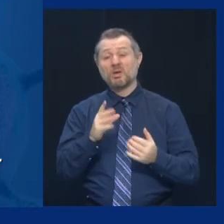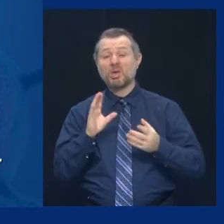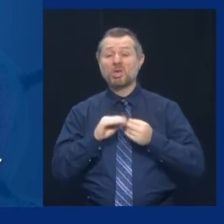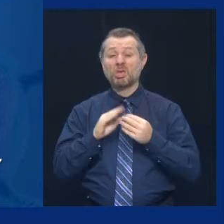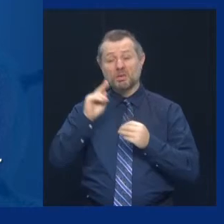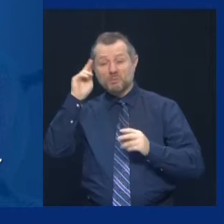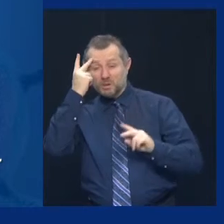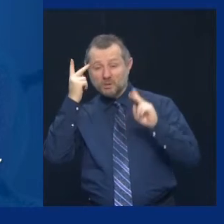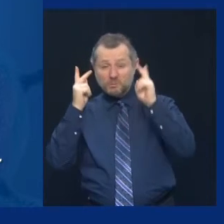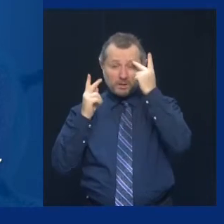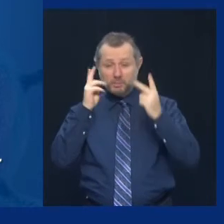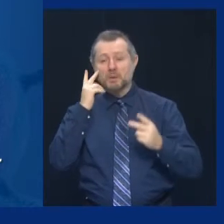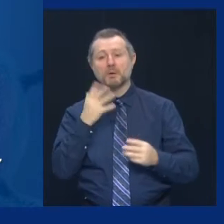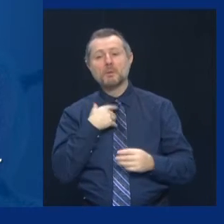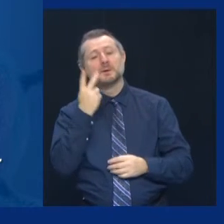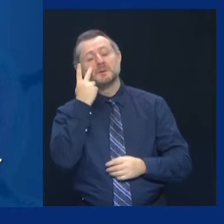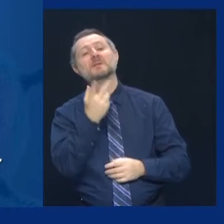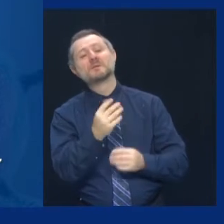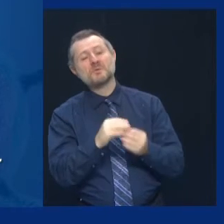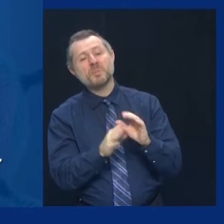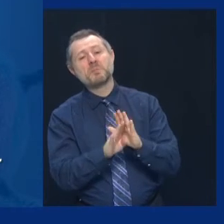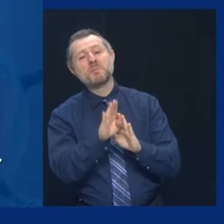deaths.